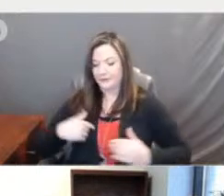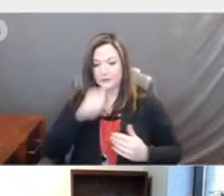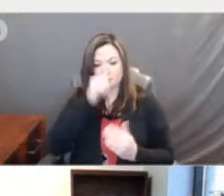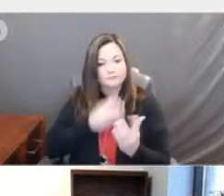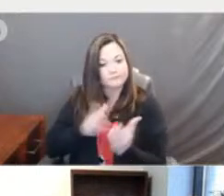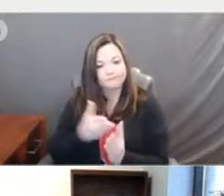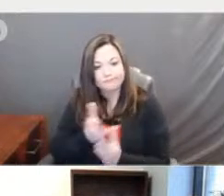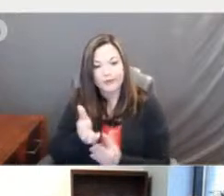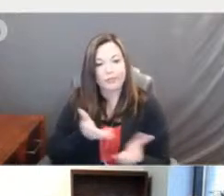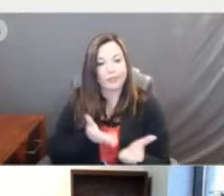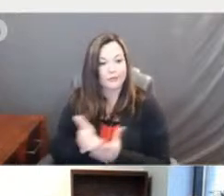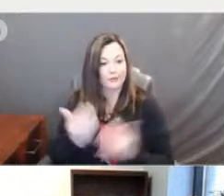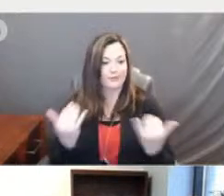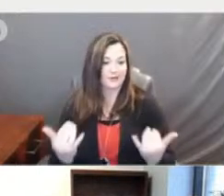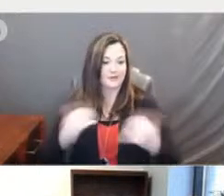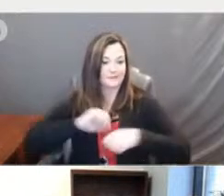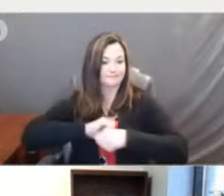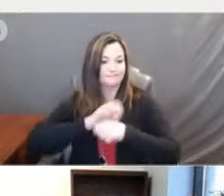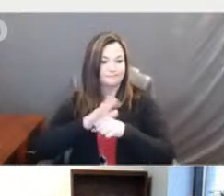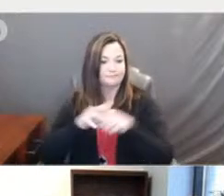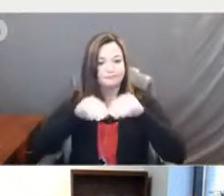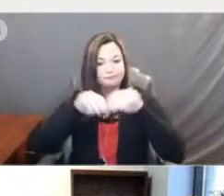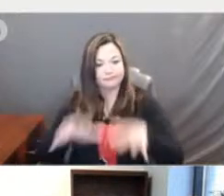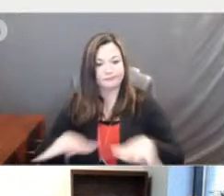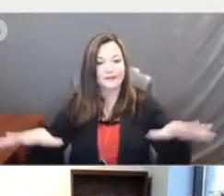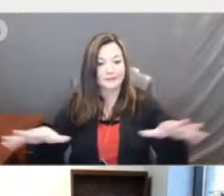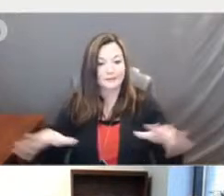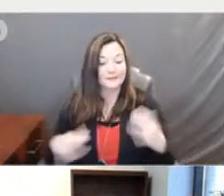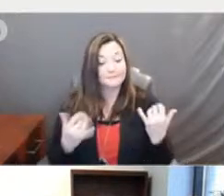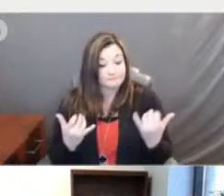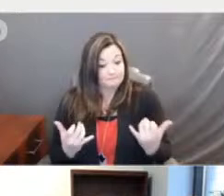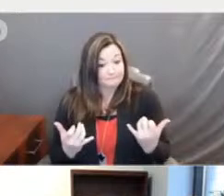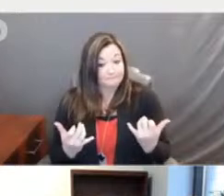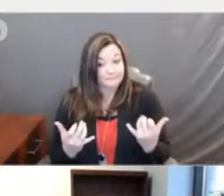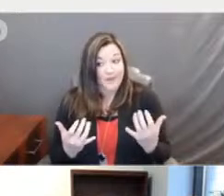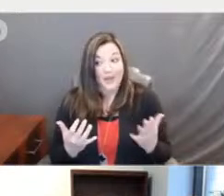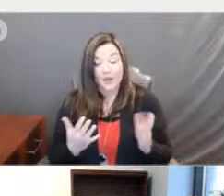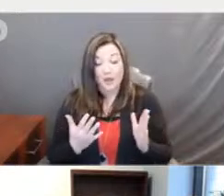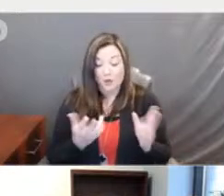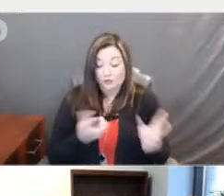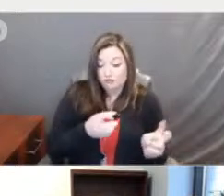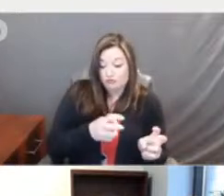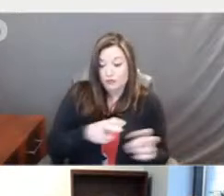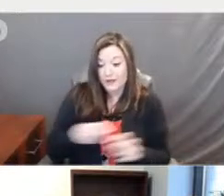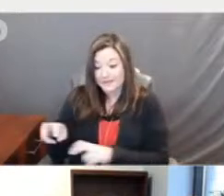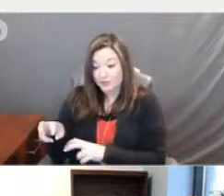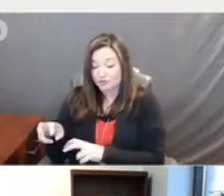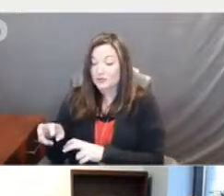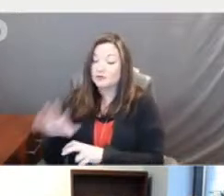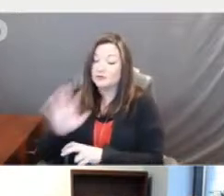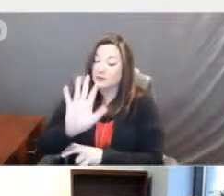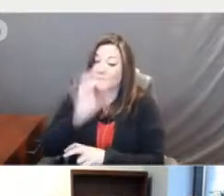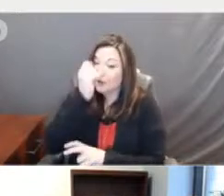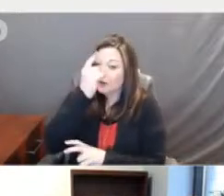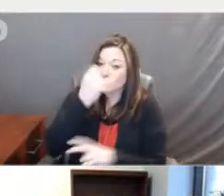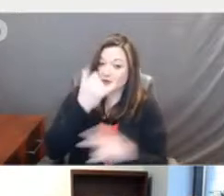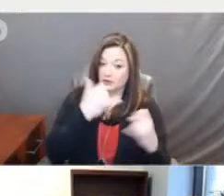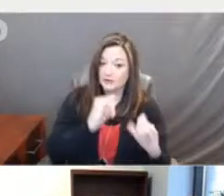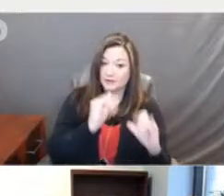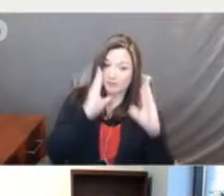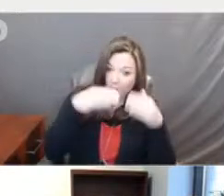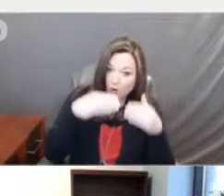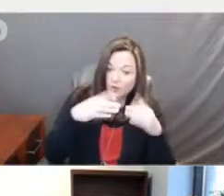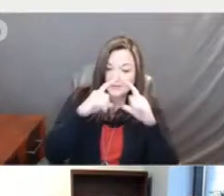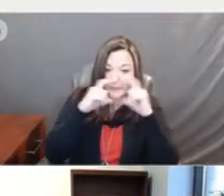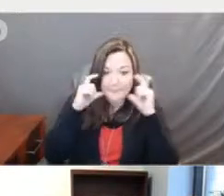this pandemic. Now, as we're transitioning from while remaining focused on our mask